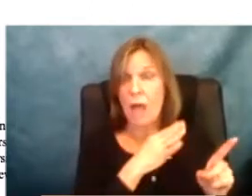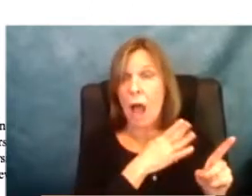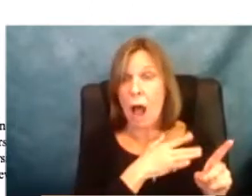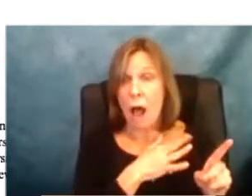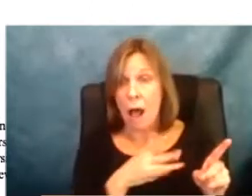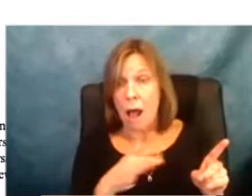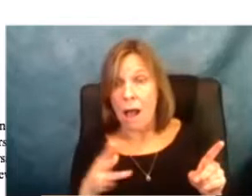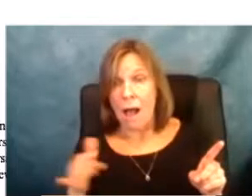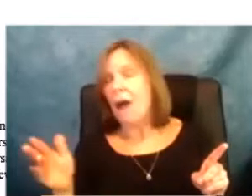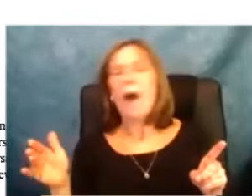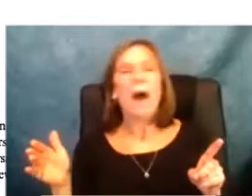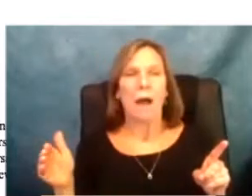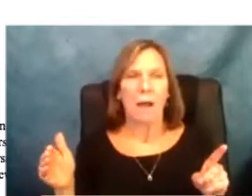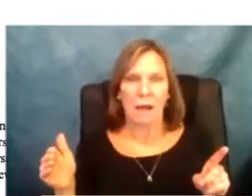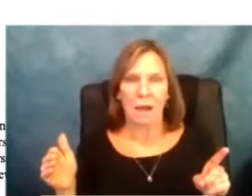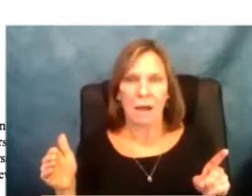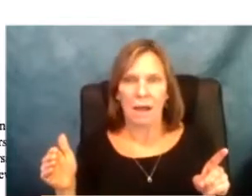on, if the graphic moves on,